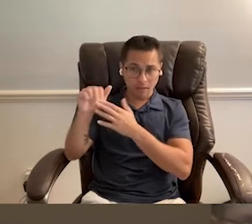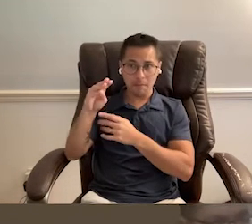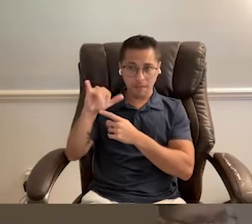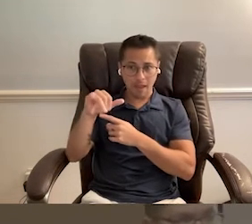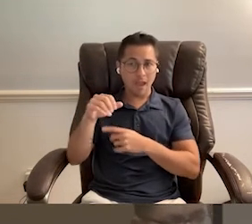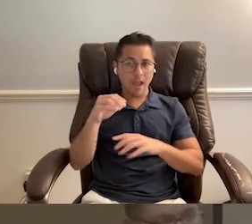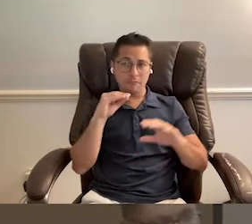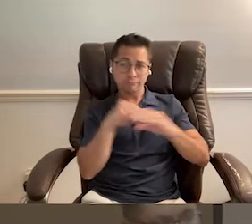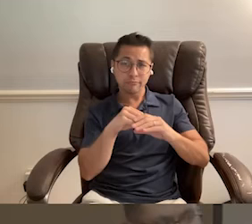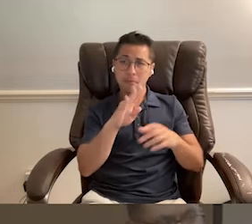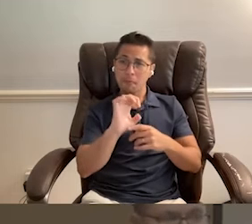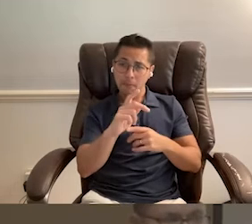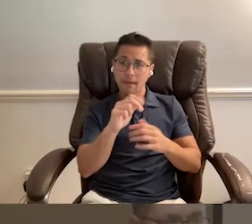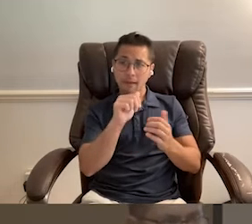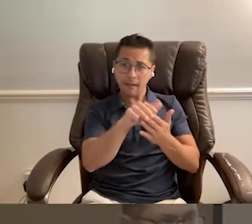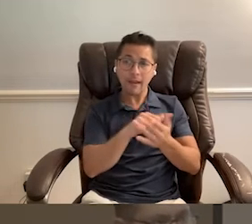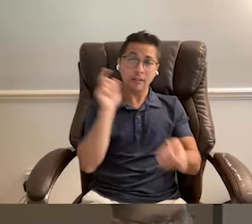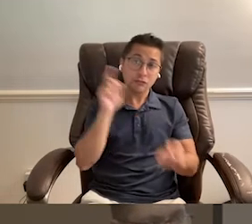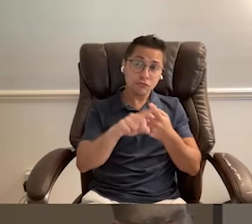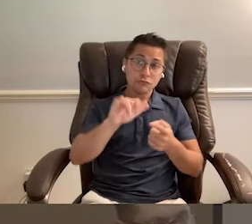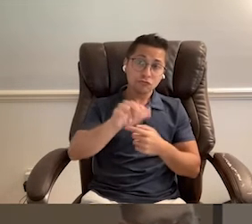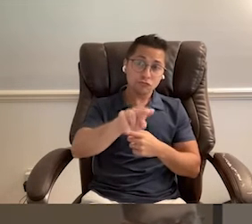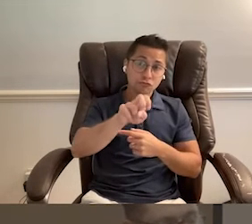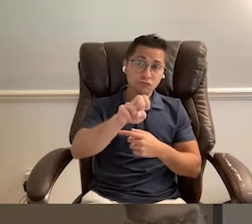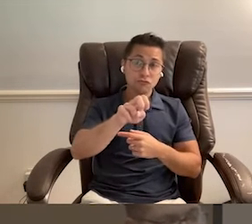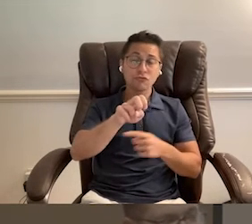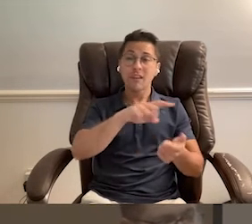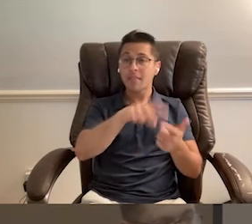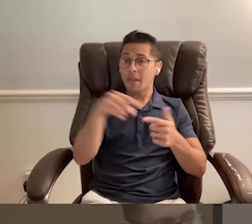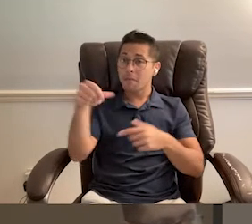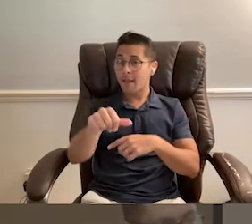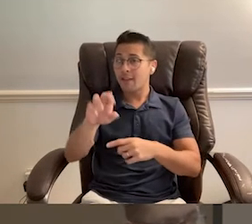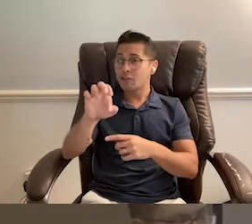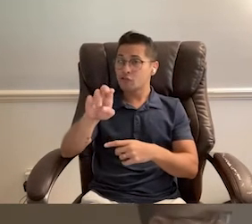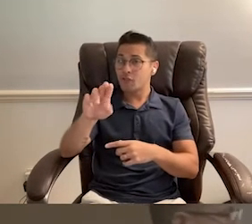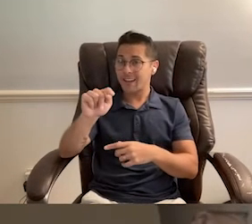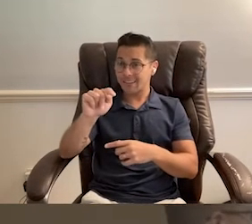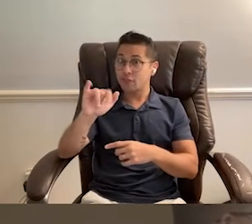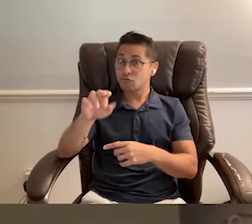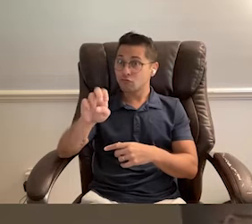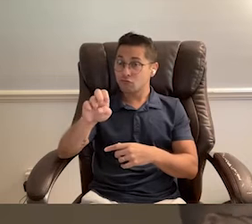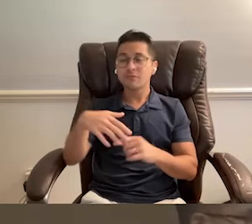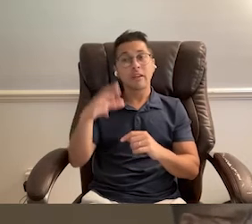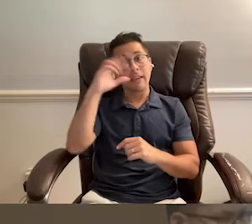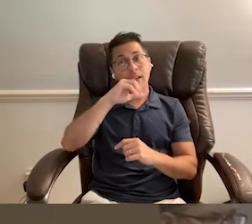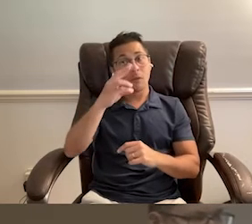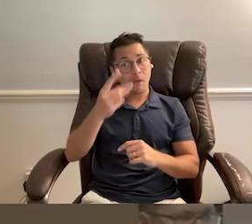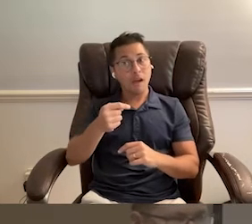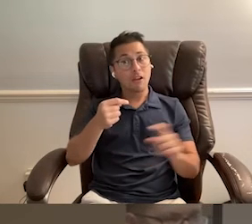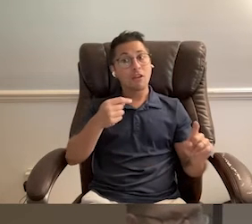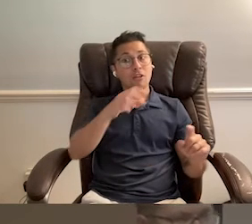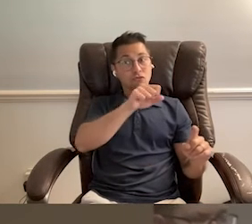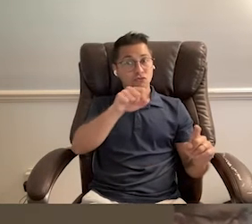into June, and then pays her rent in June. Well, guess what? Social Security will count that as a